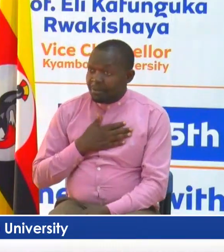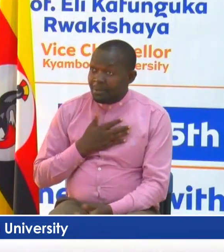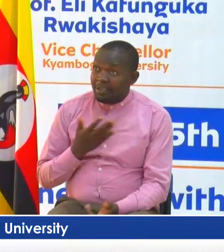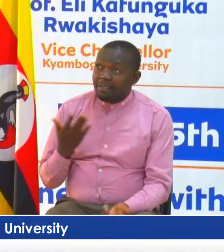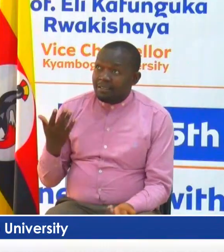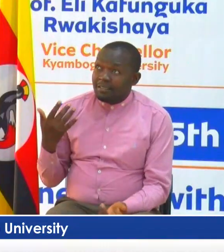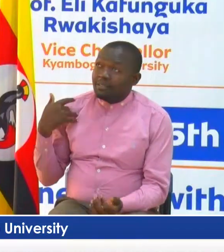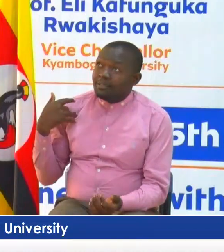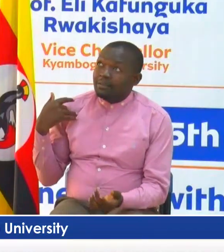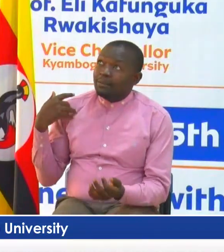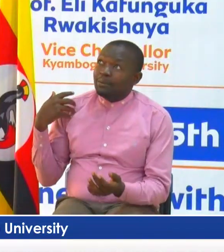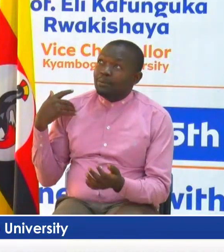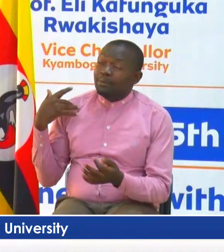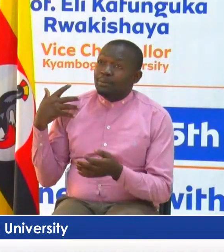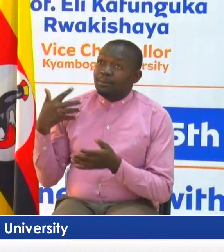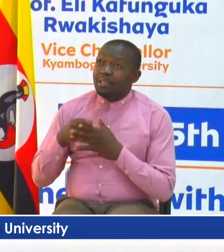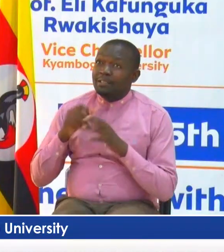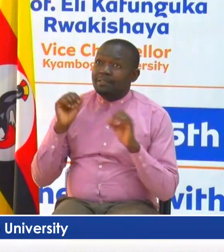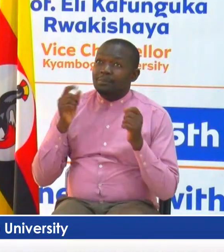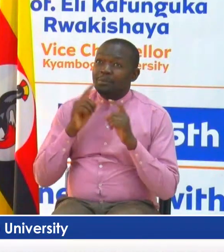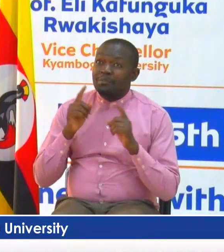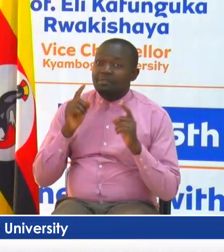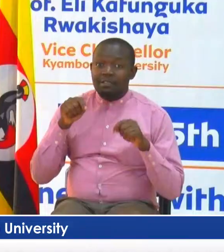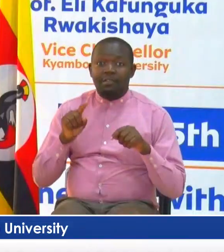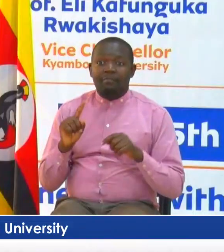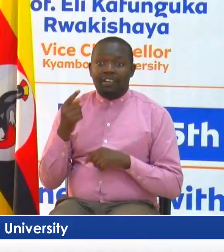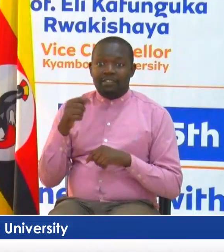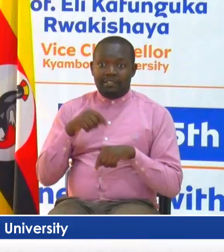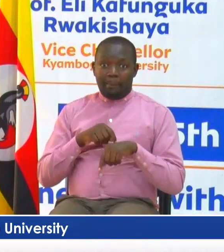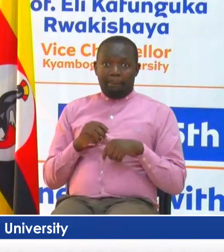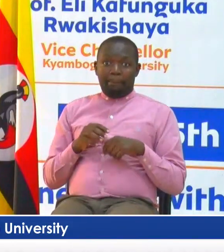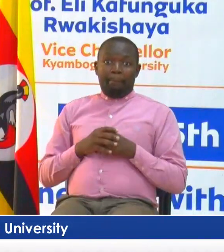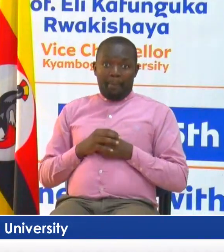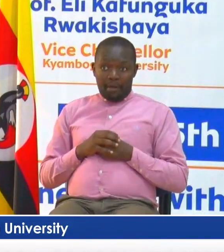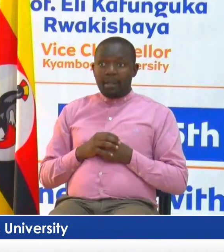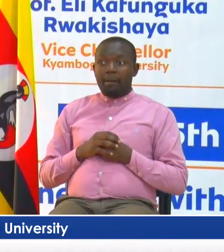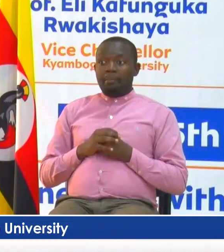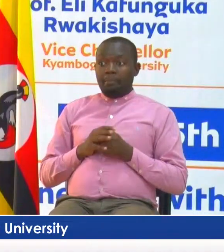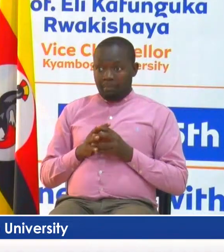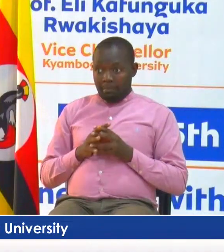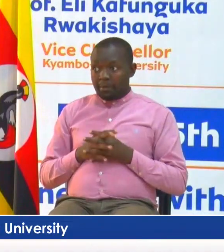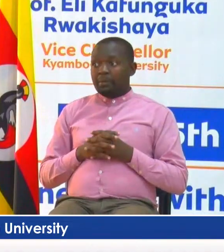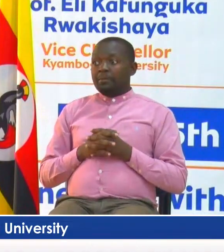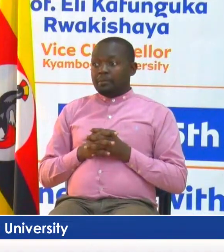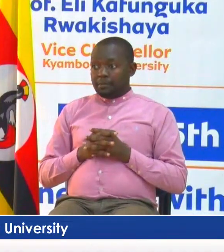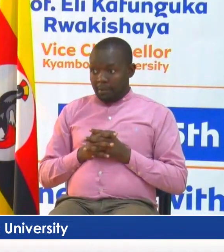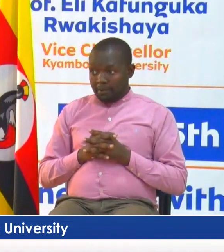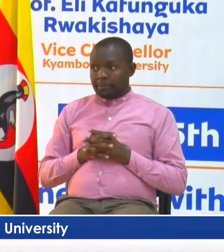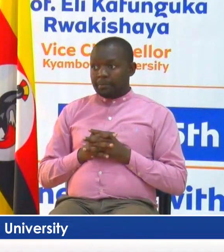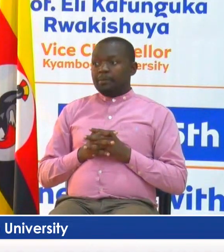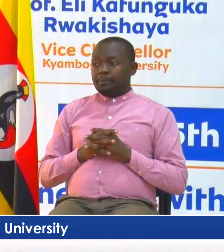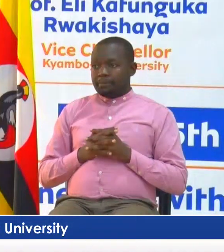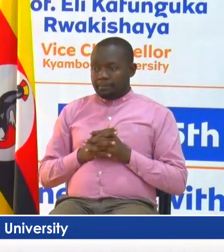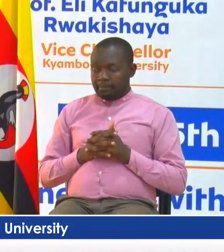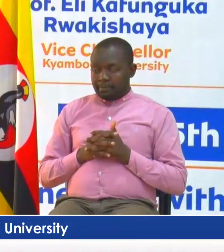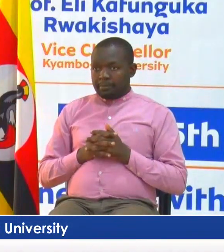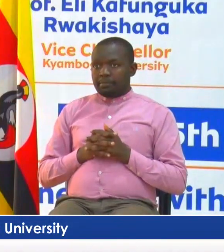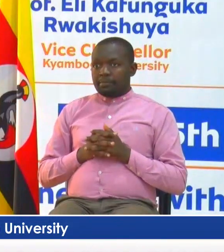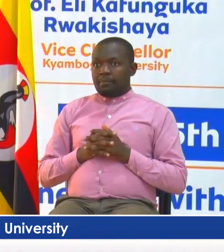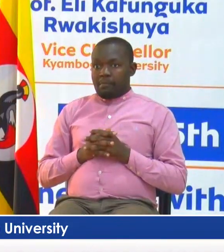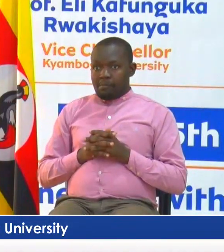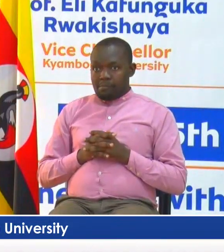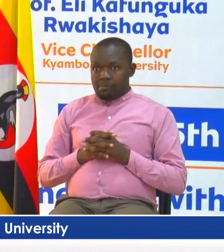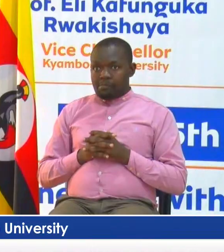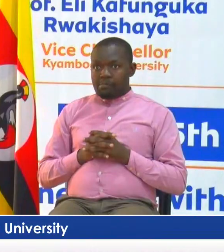since the inception of Kyambogo University. Yes. So I would like